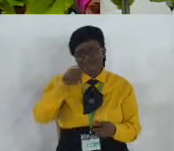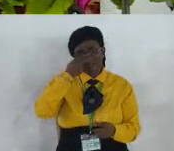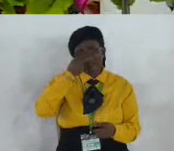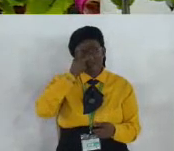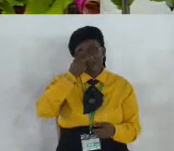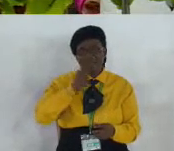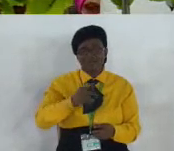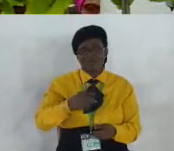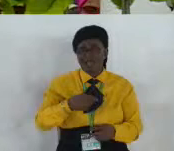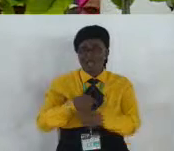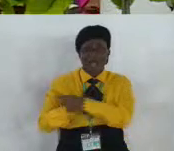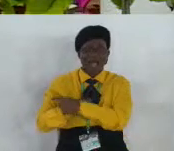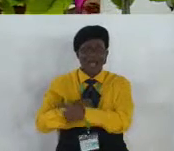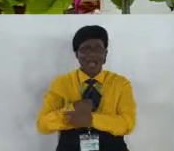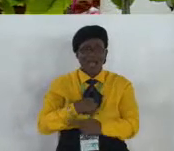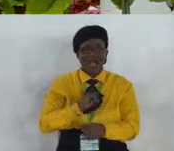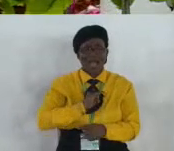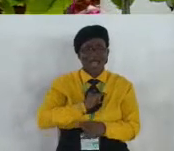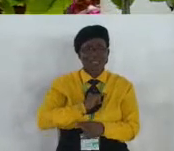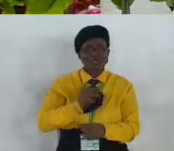I was a child.